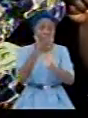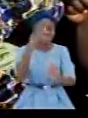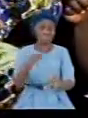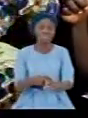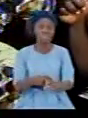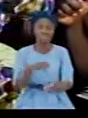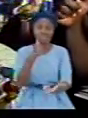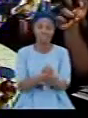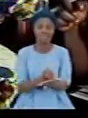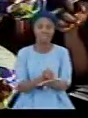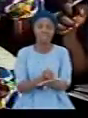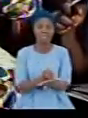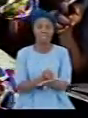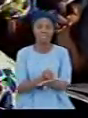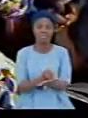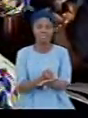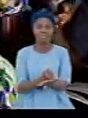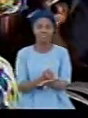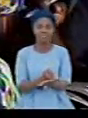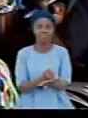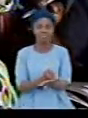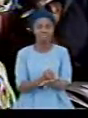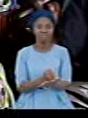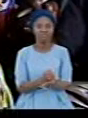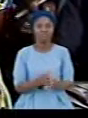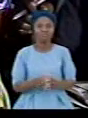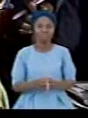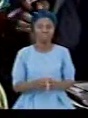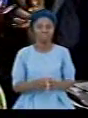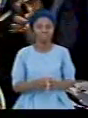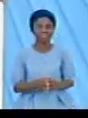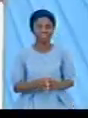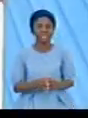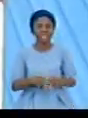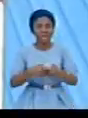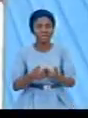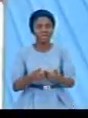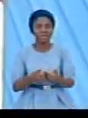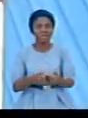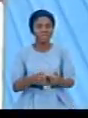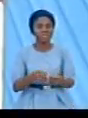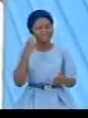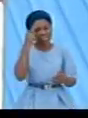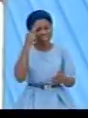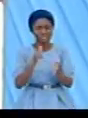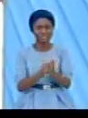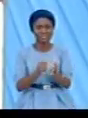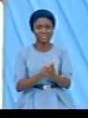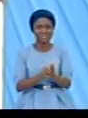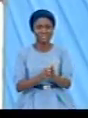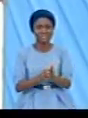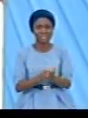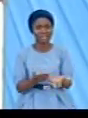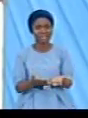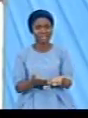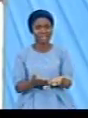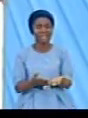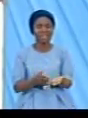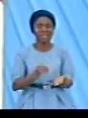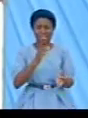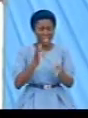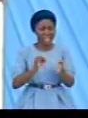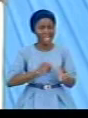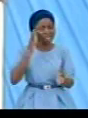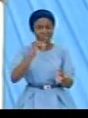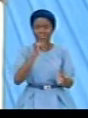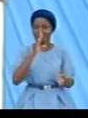I will not be happy if I don't submit to them. I will not be happy if I don't surrender to them.